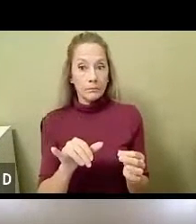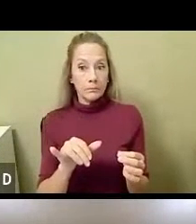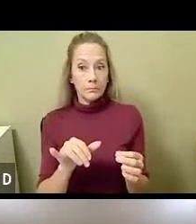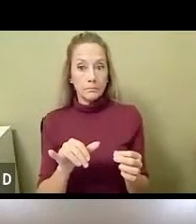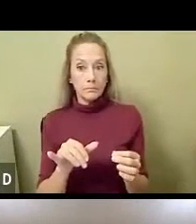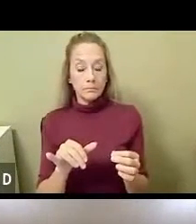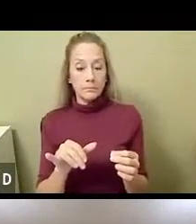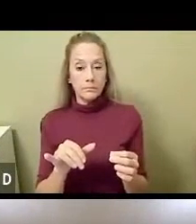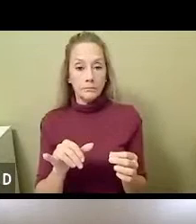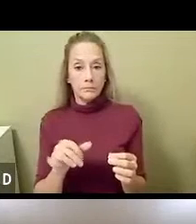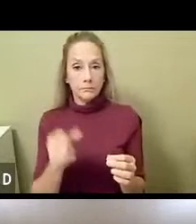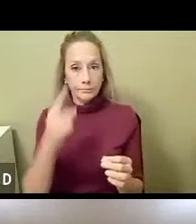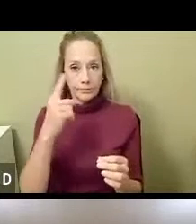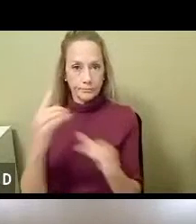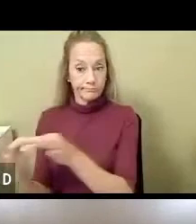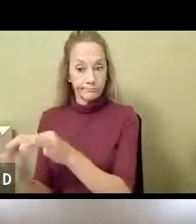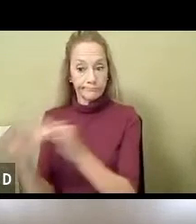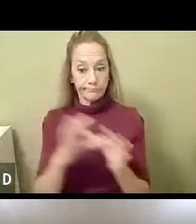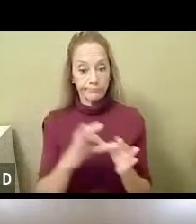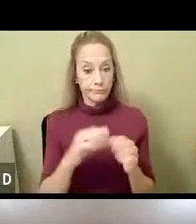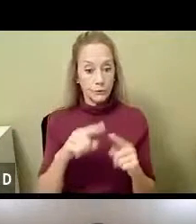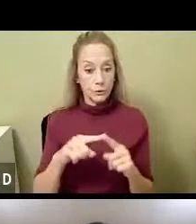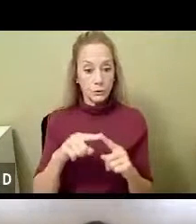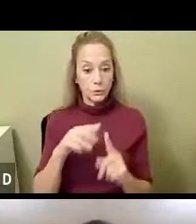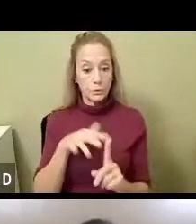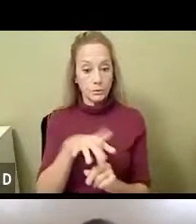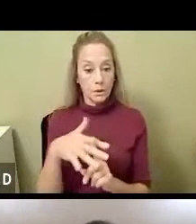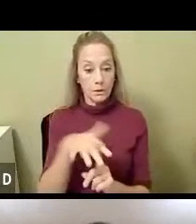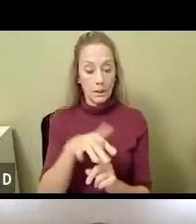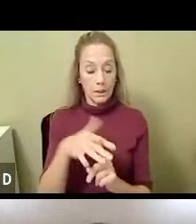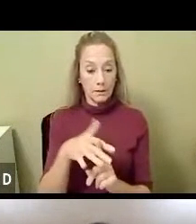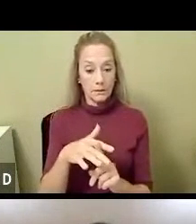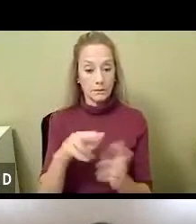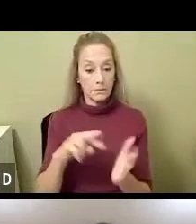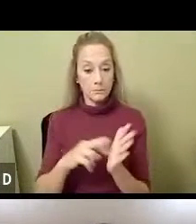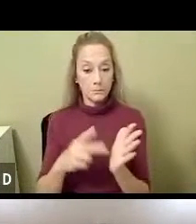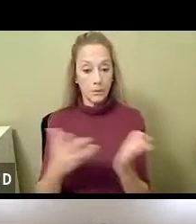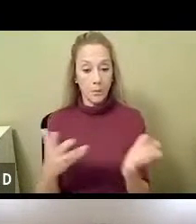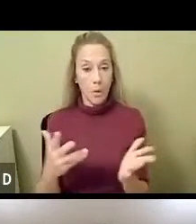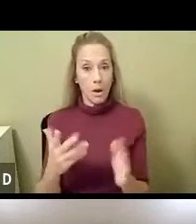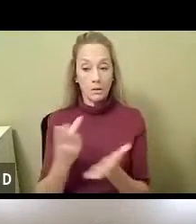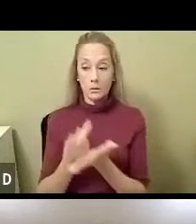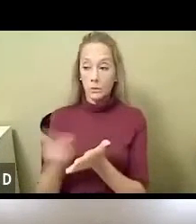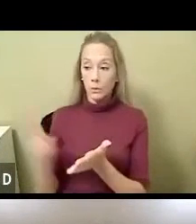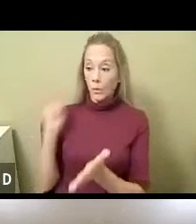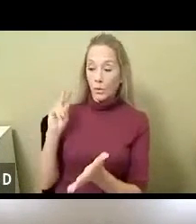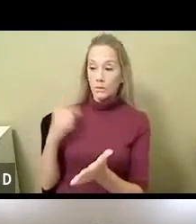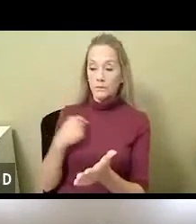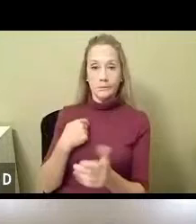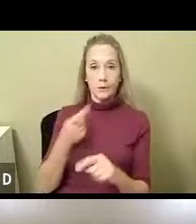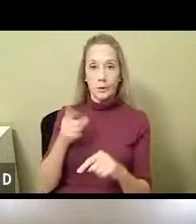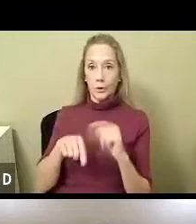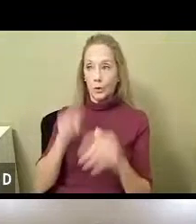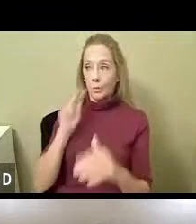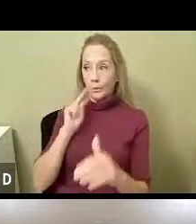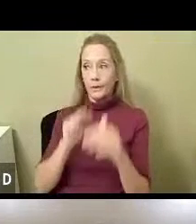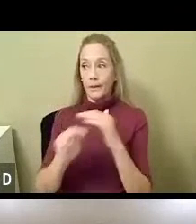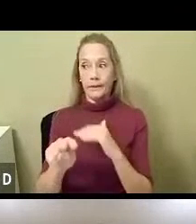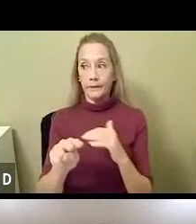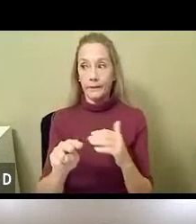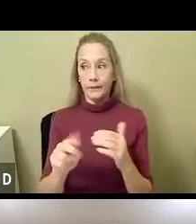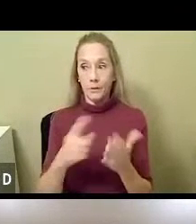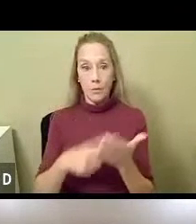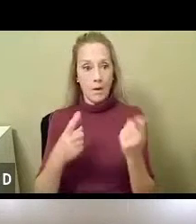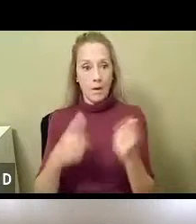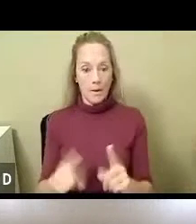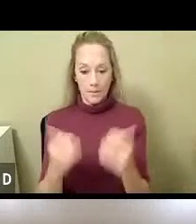that in context is that I didn't think we'd be where we are today, and so I'm not willing to say where we will or won't be